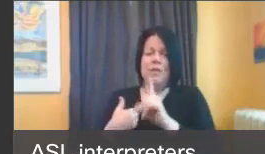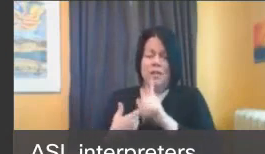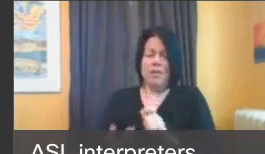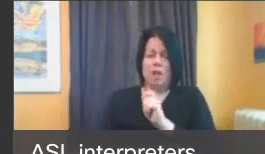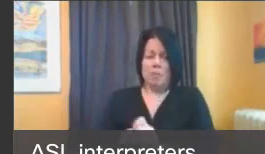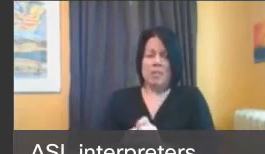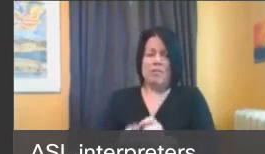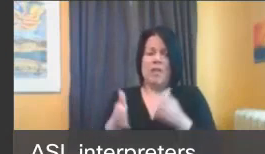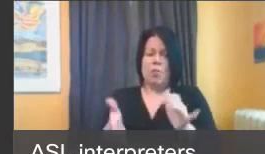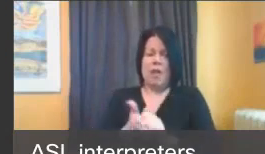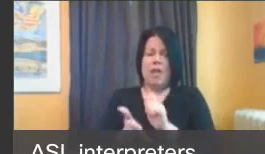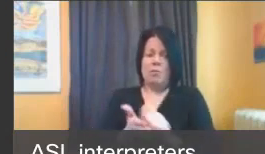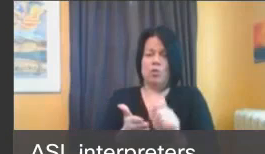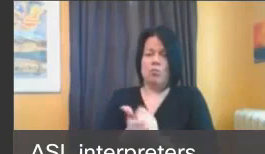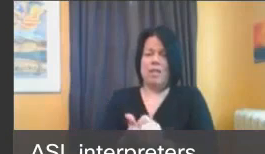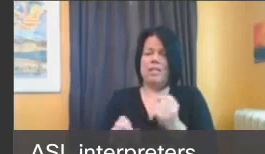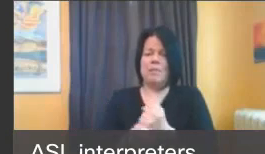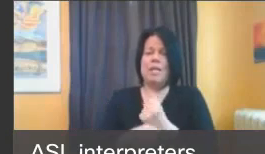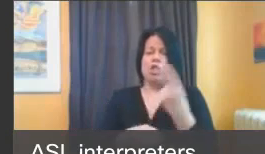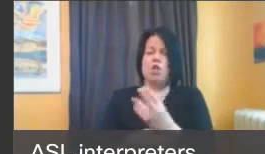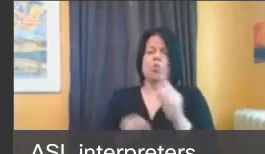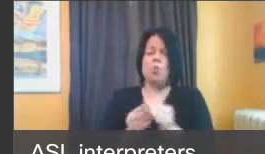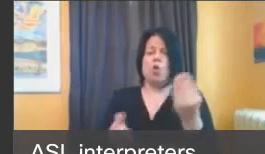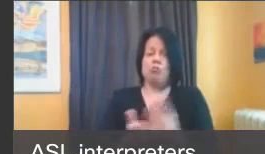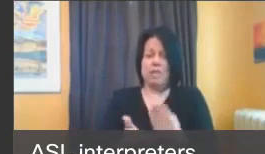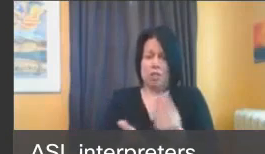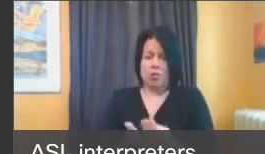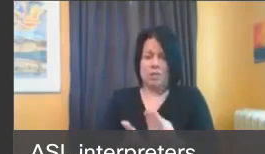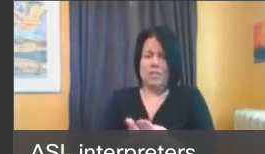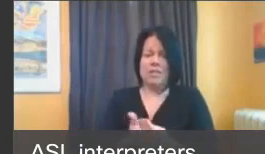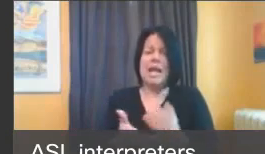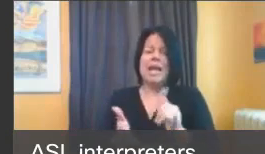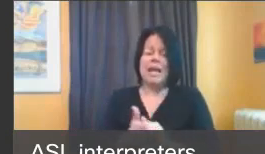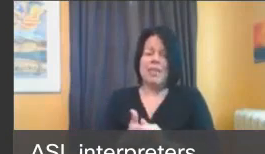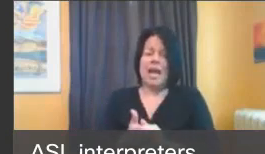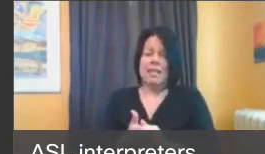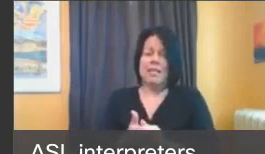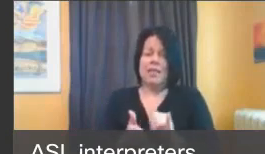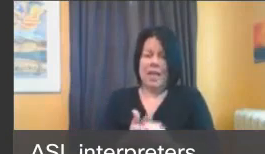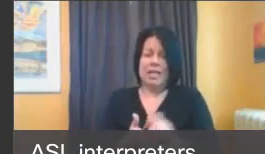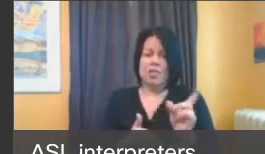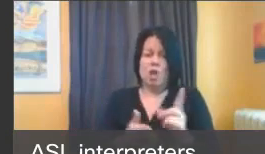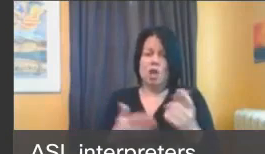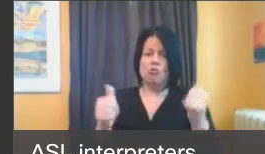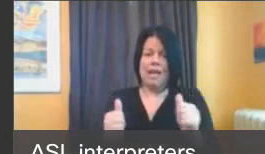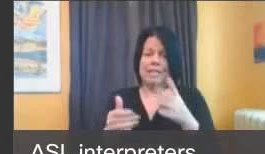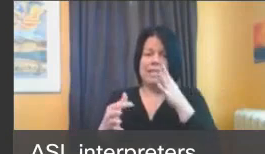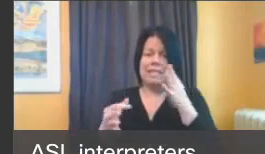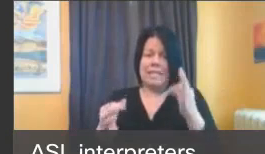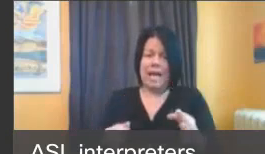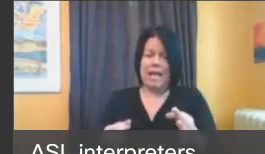in the way it was written to make us use more resources. And that's where trying to decide what was